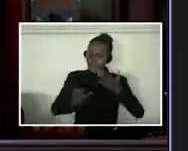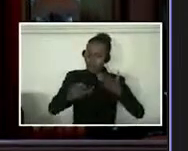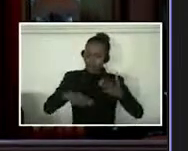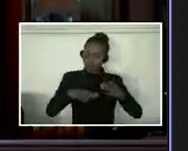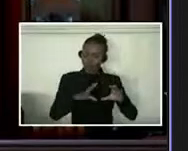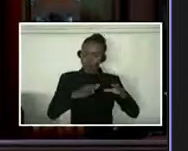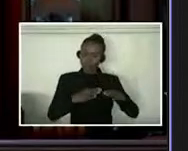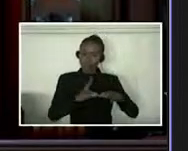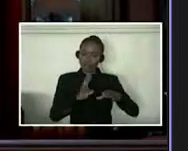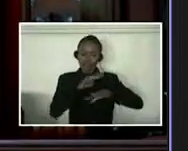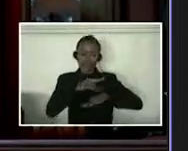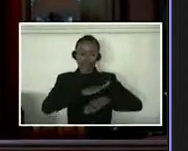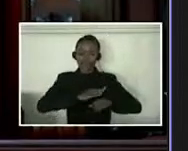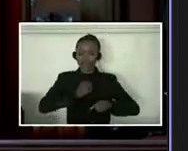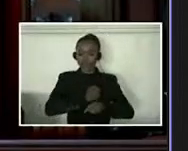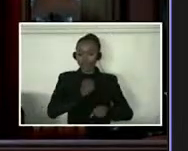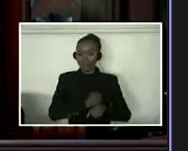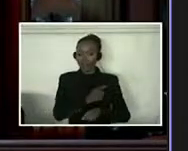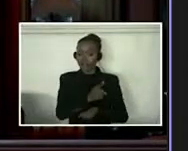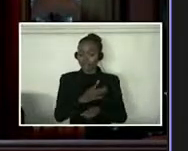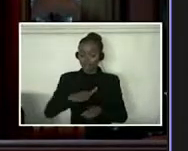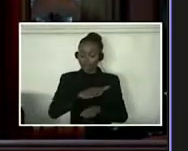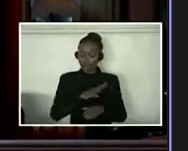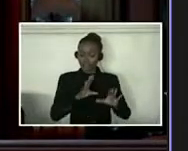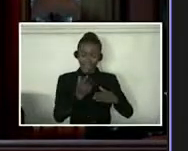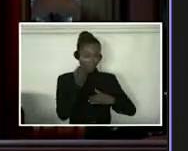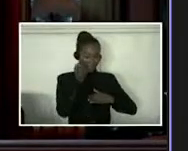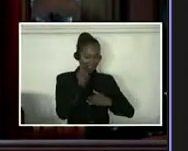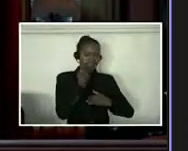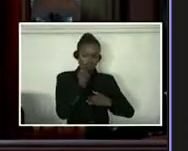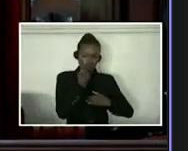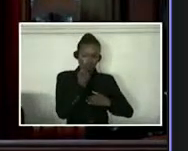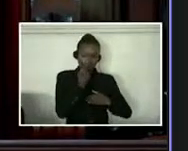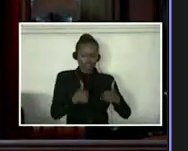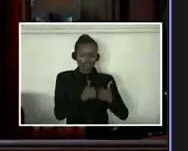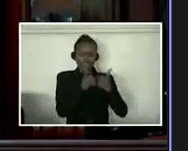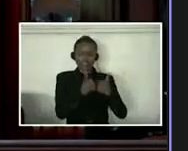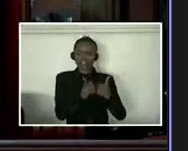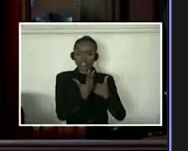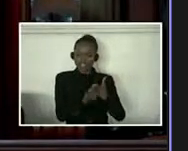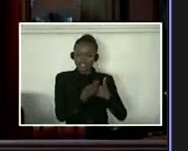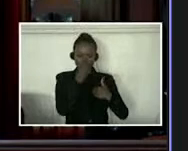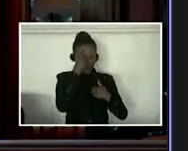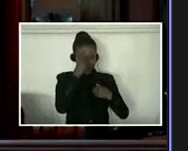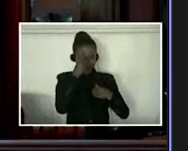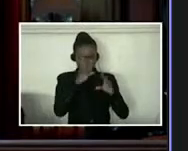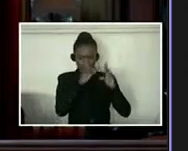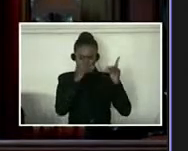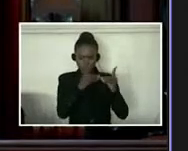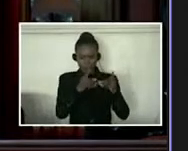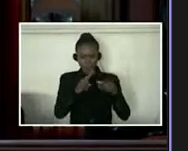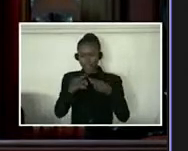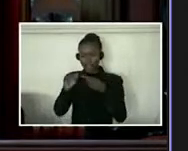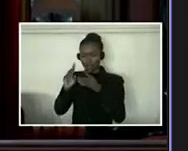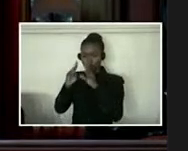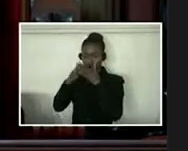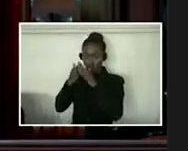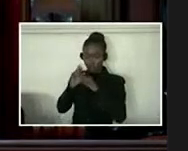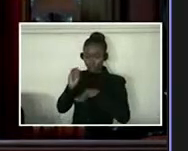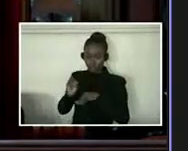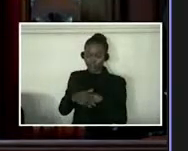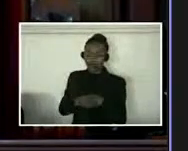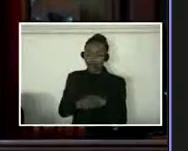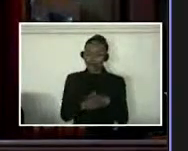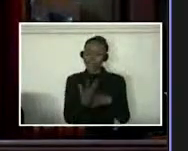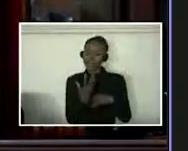committee understands the challenges facing the department and our community which are as follows one the first challenge